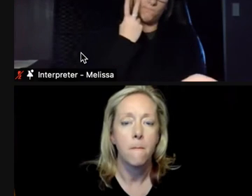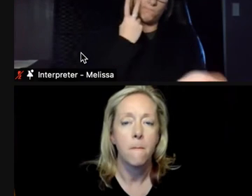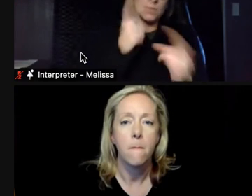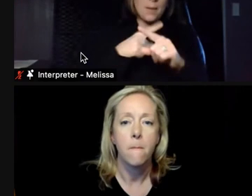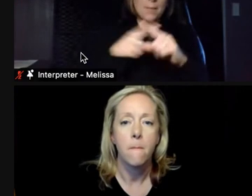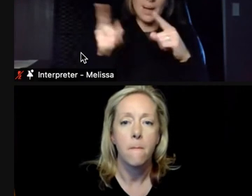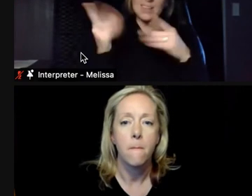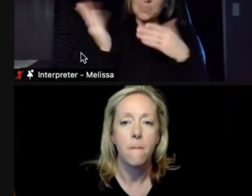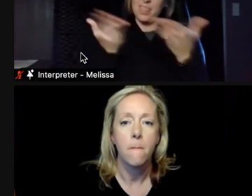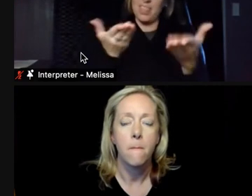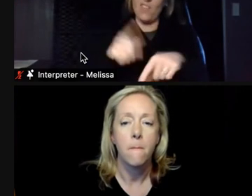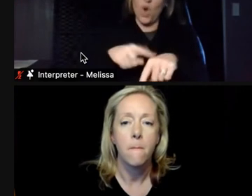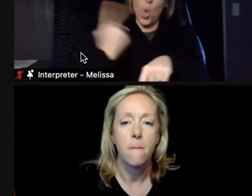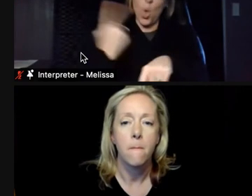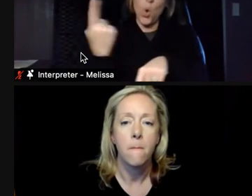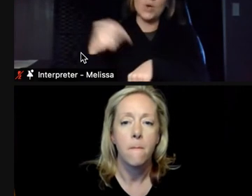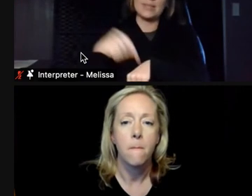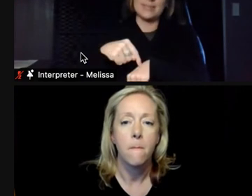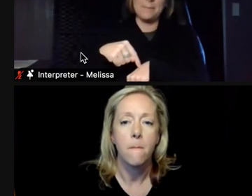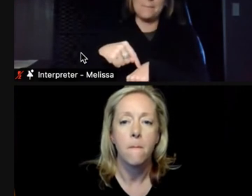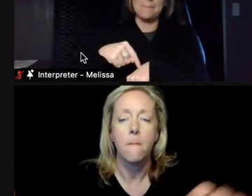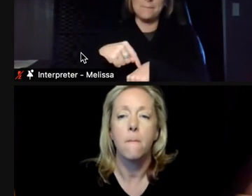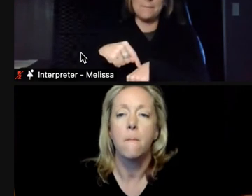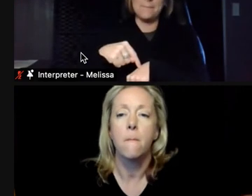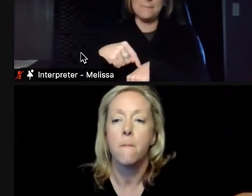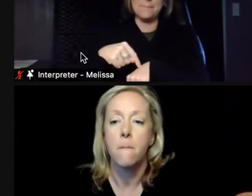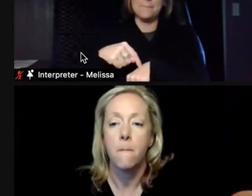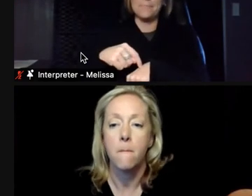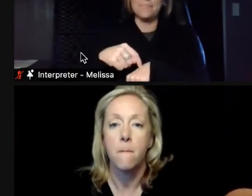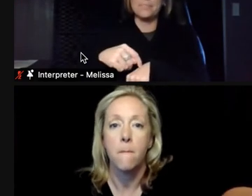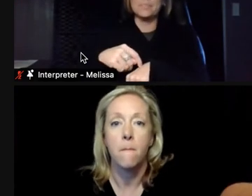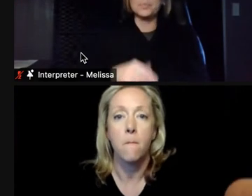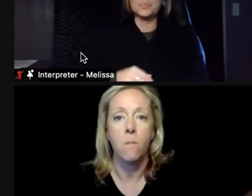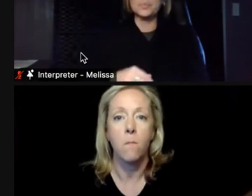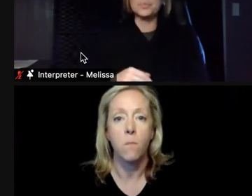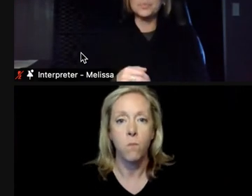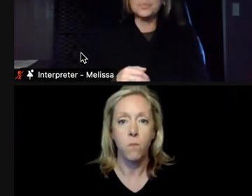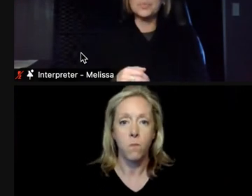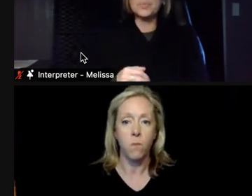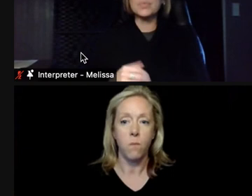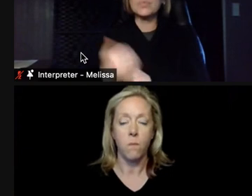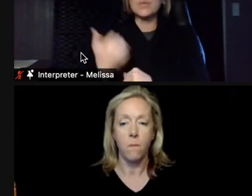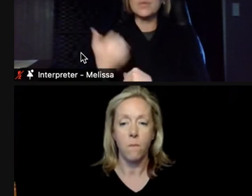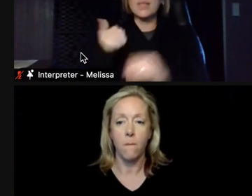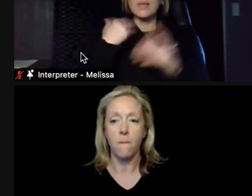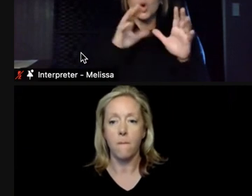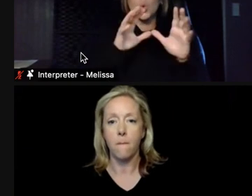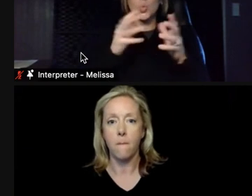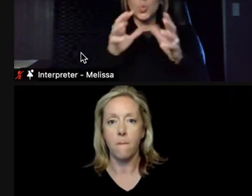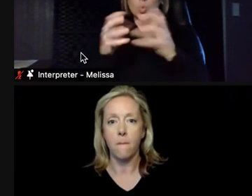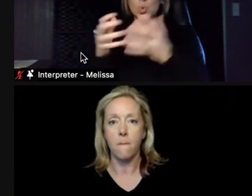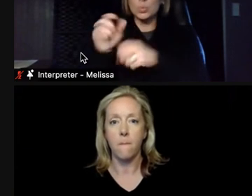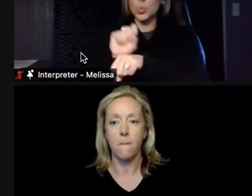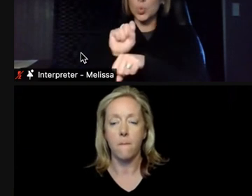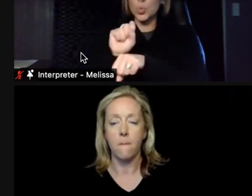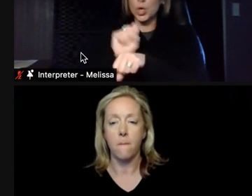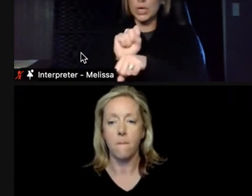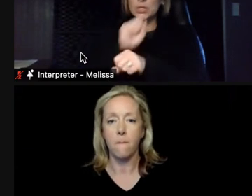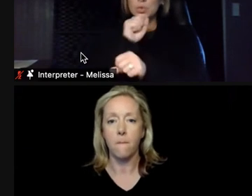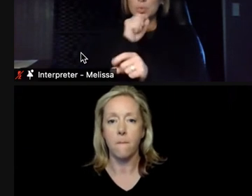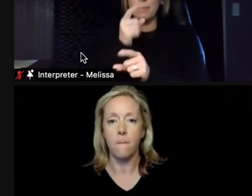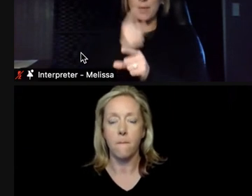time. And if it was, there's groups working to make sure that when all